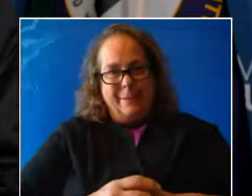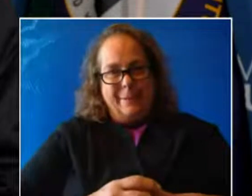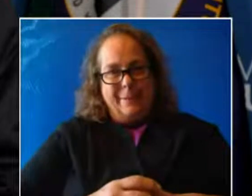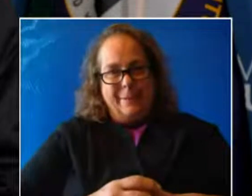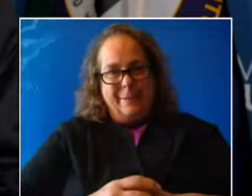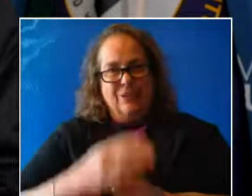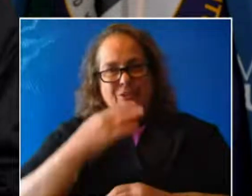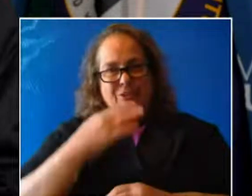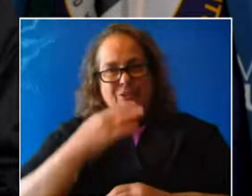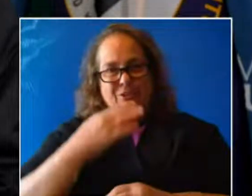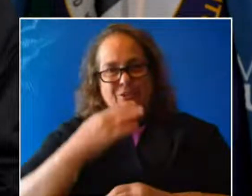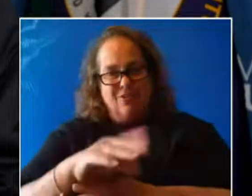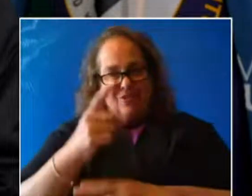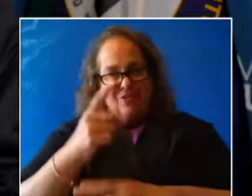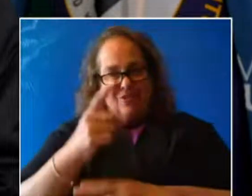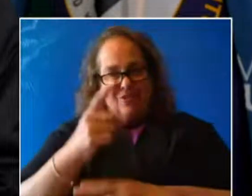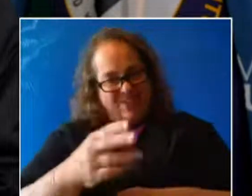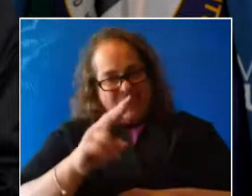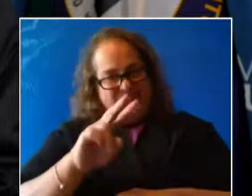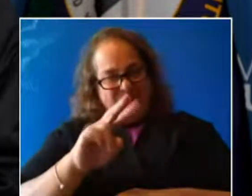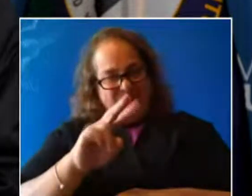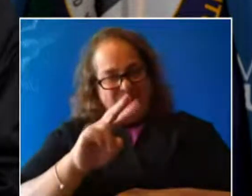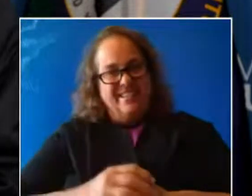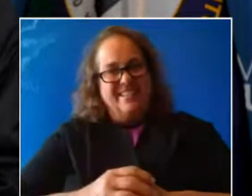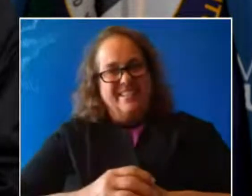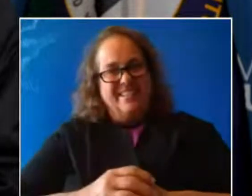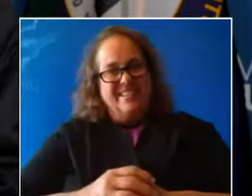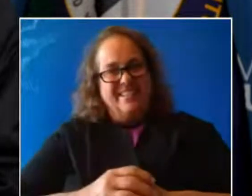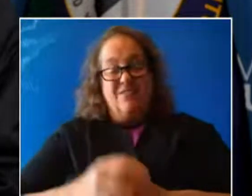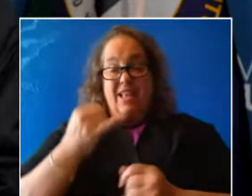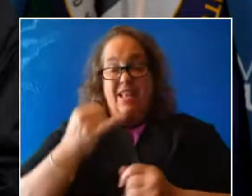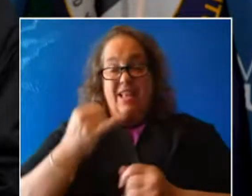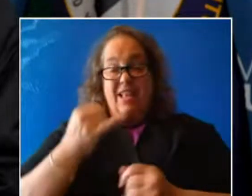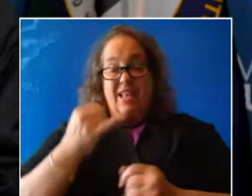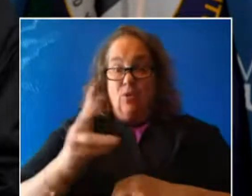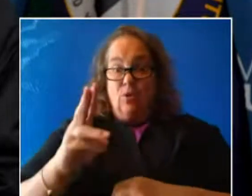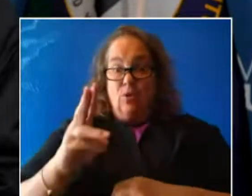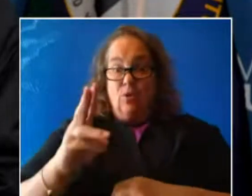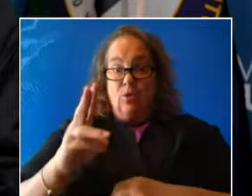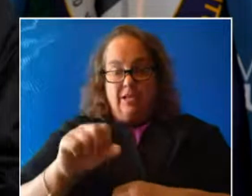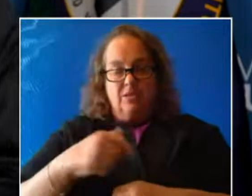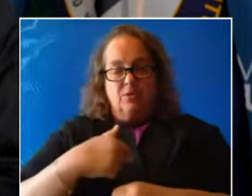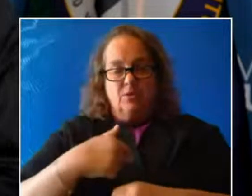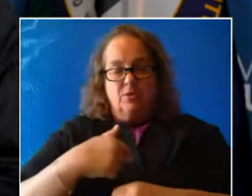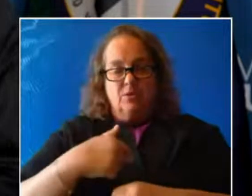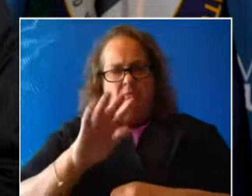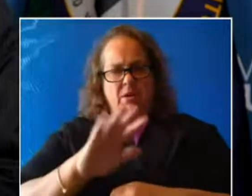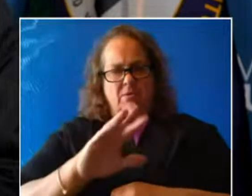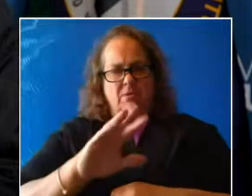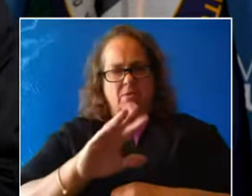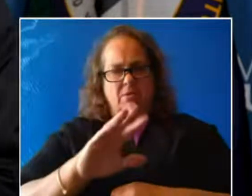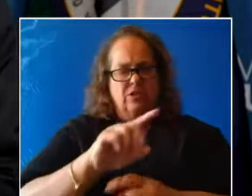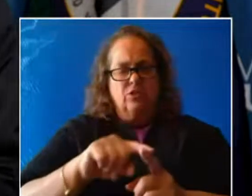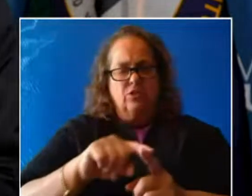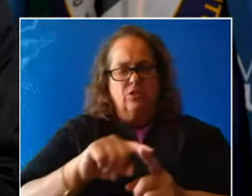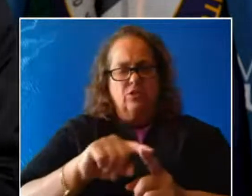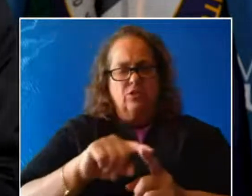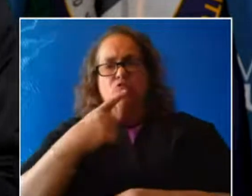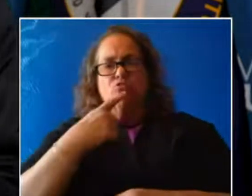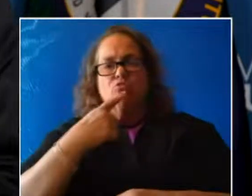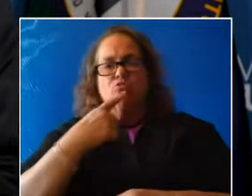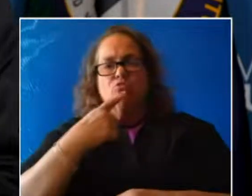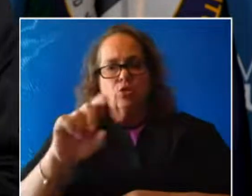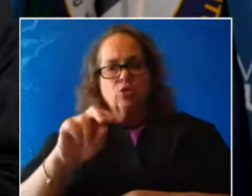Virginia. Over the last few weeks, we've had between 6 and 8 red zone counties, kind of on average. I know it went up just a little bit